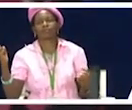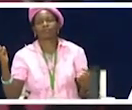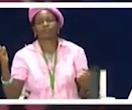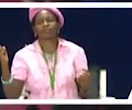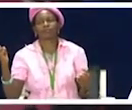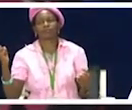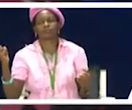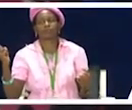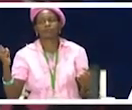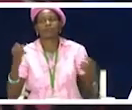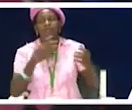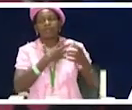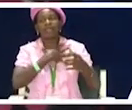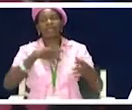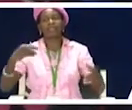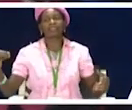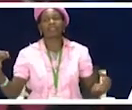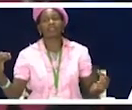arms.